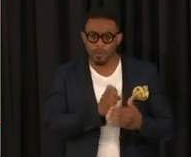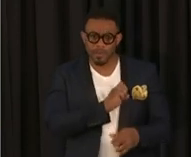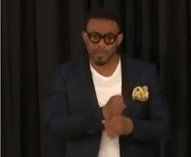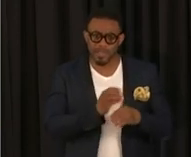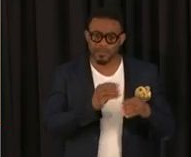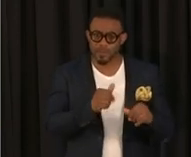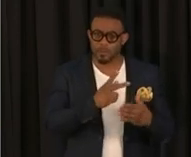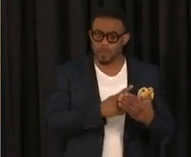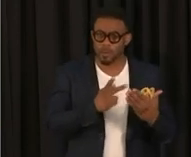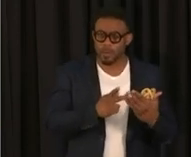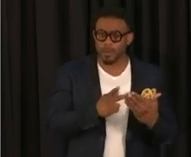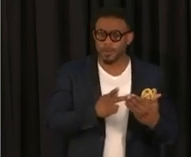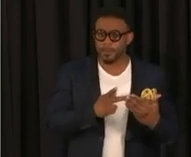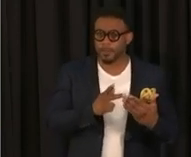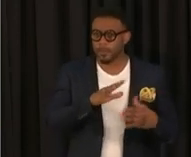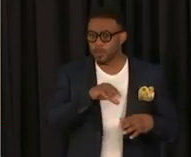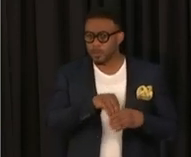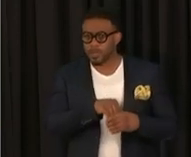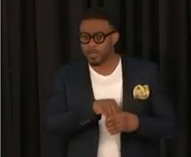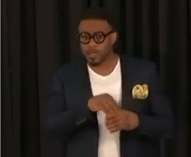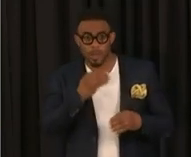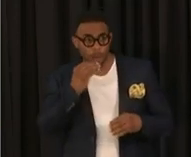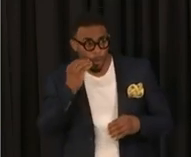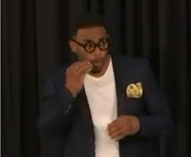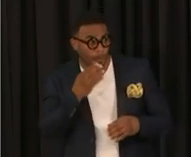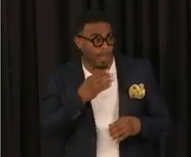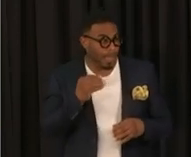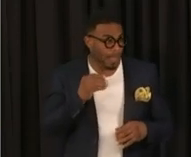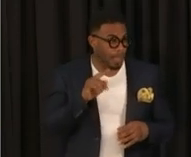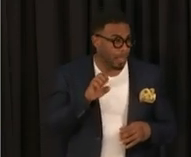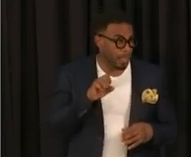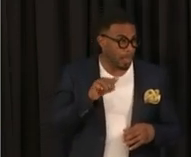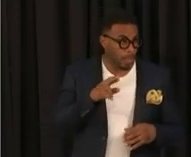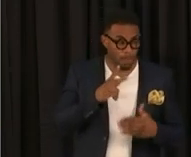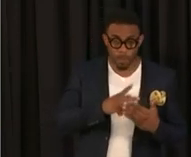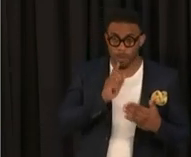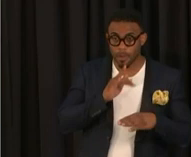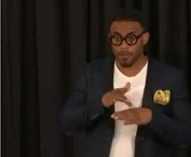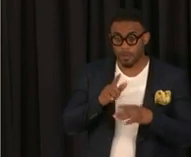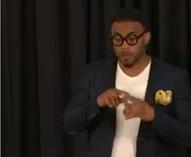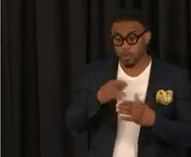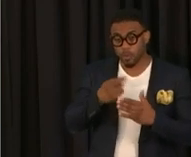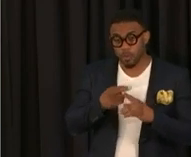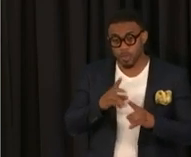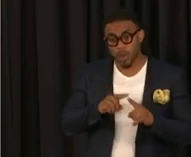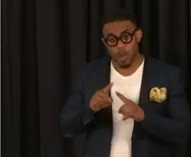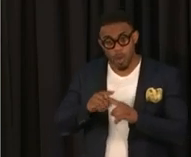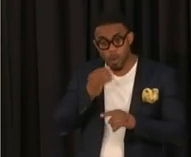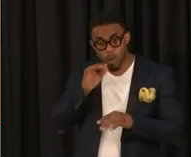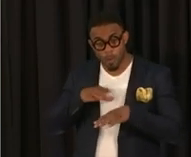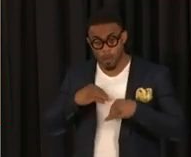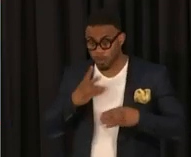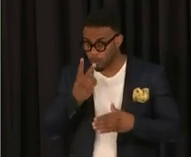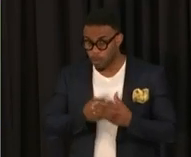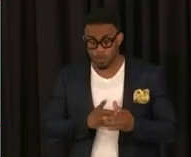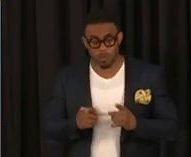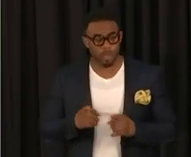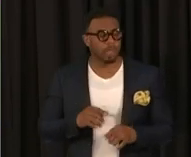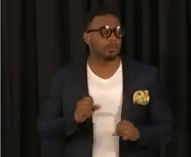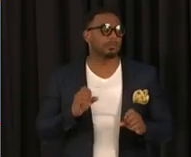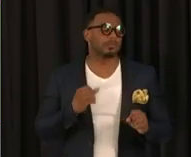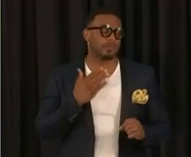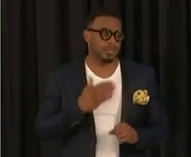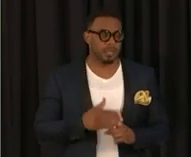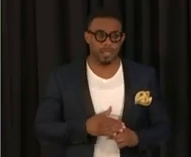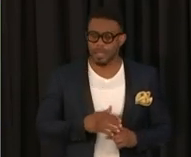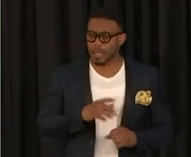the energy efficiency programs within the home and the solar programs are available to renters as well as homeowners.